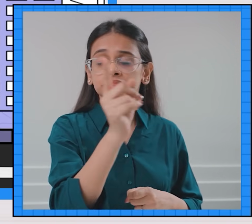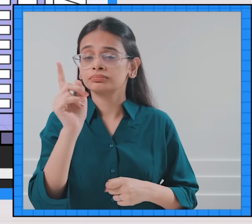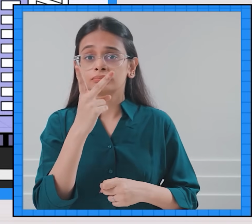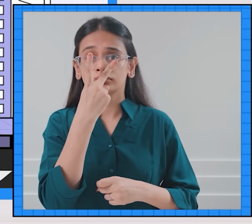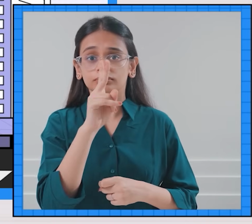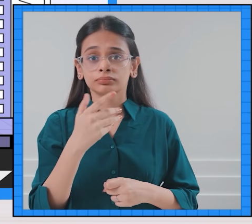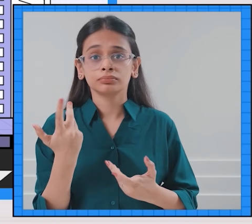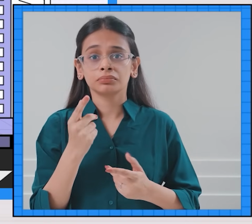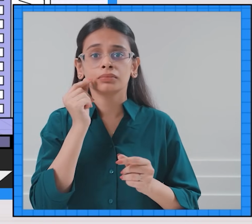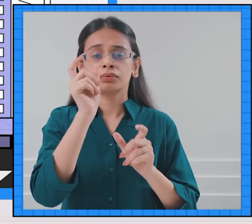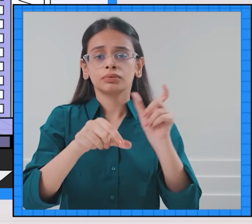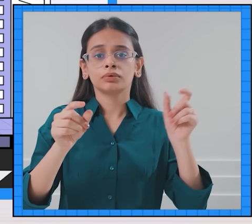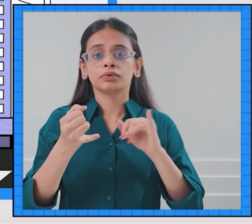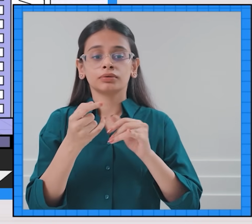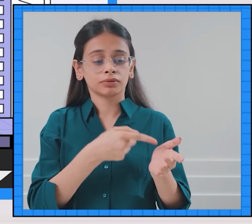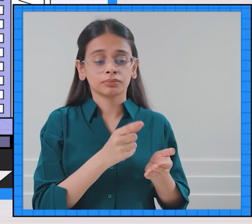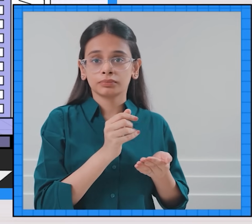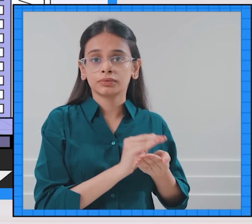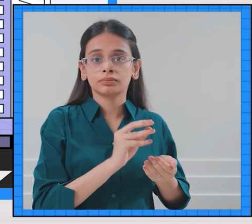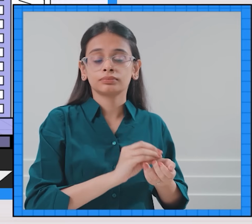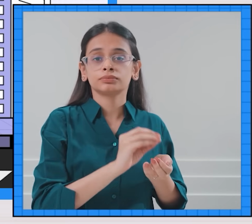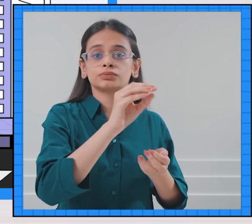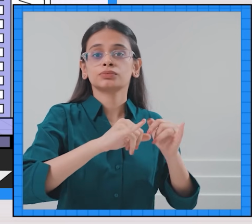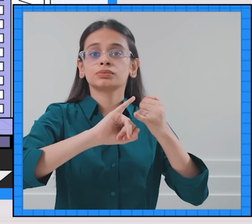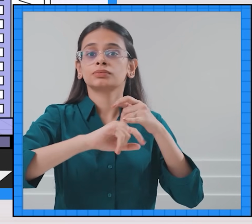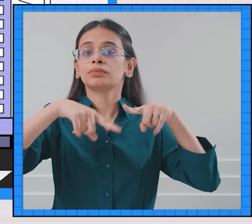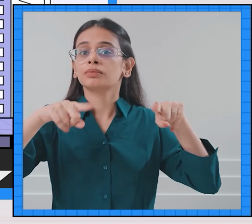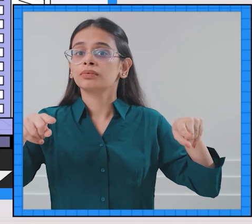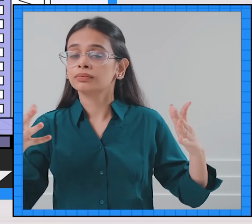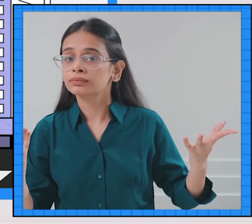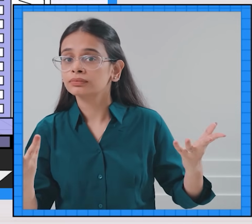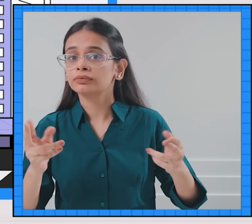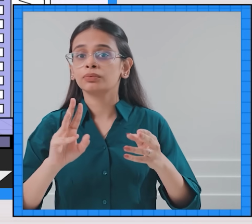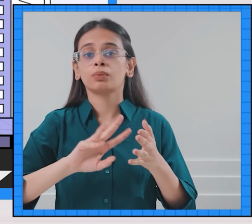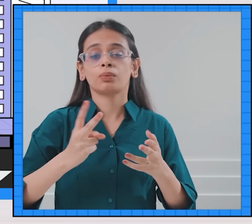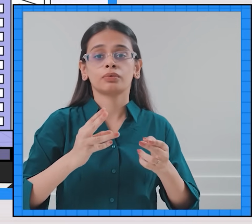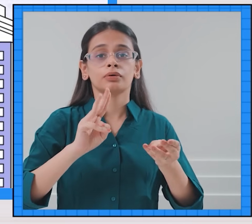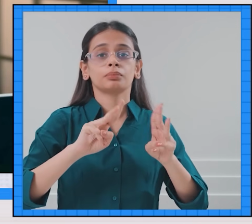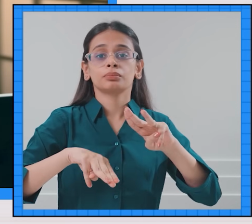people do is that they invest this fund either in a stock or a portfolio of stock or even an equity